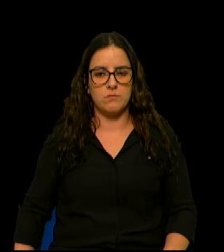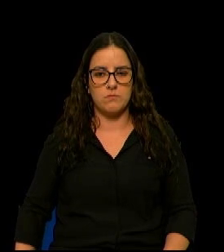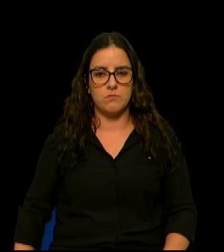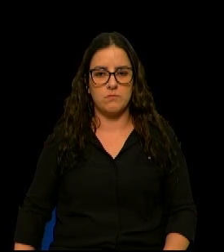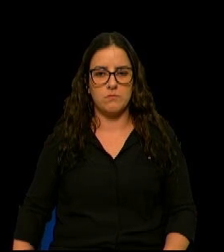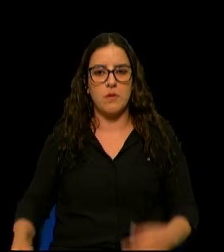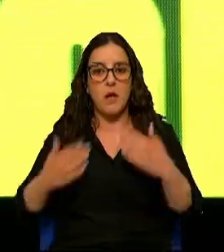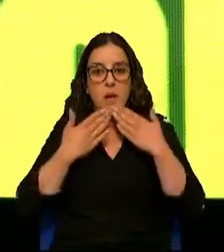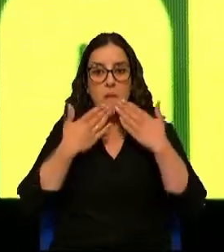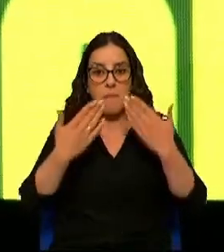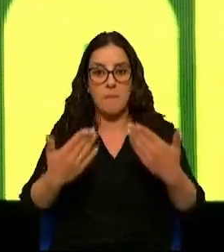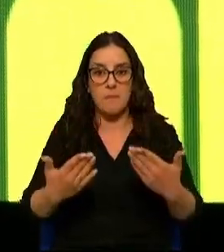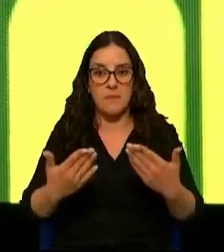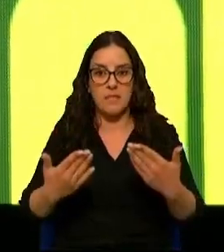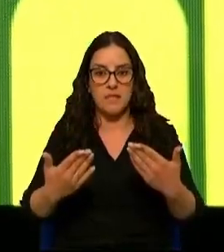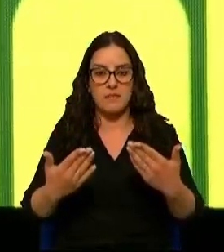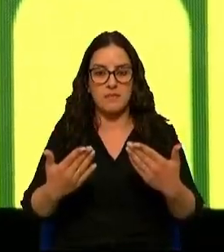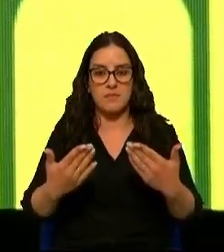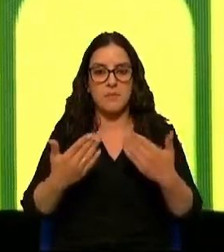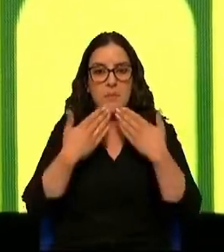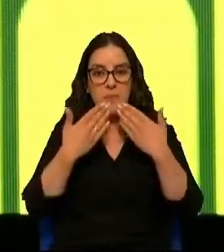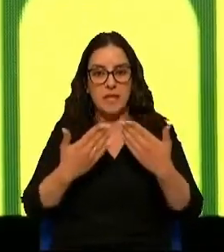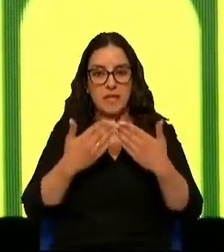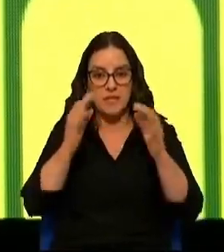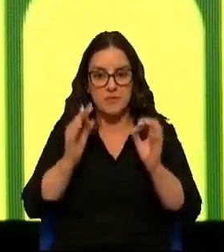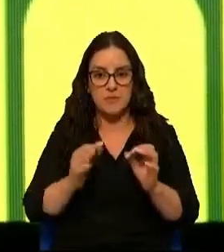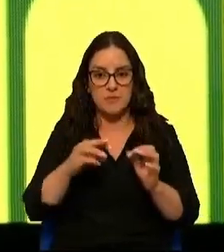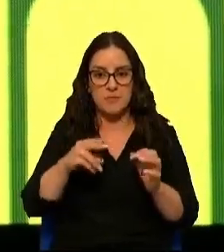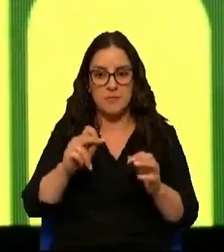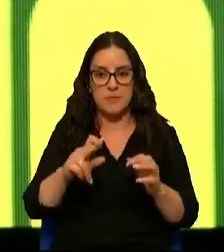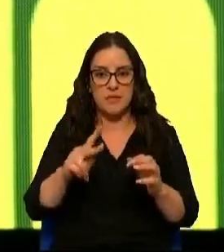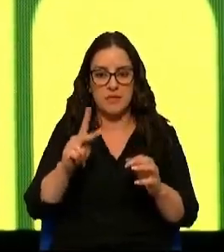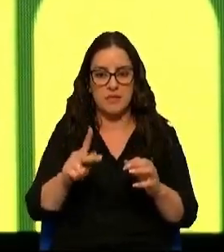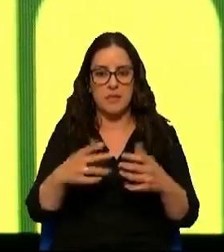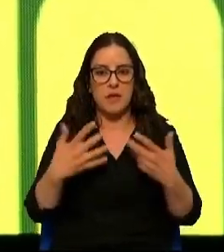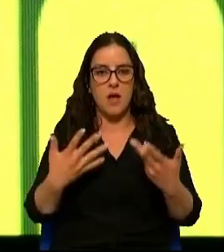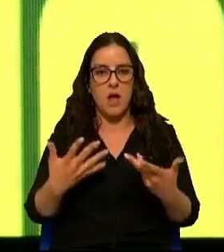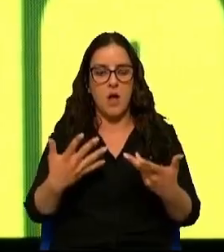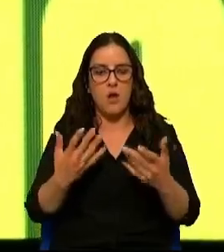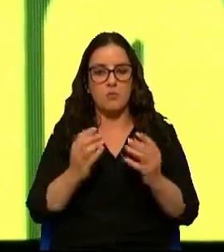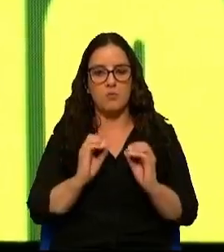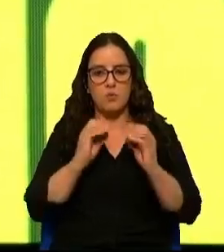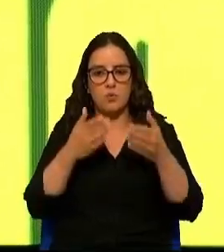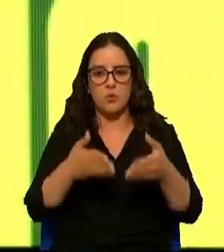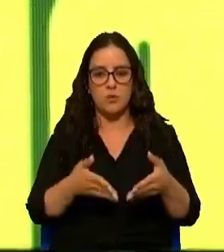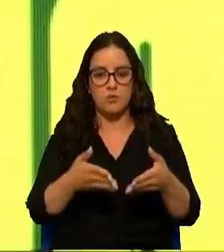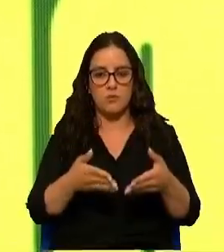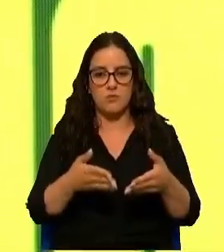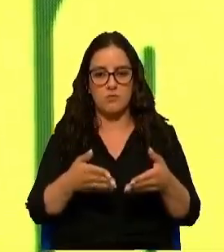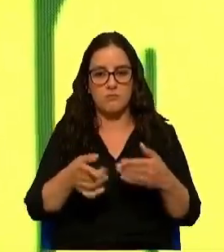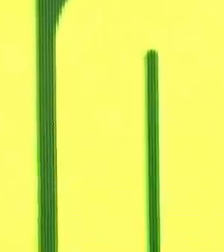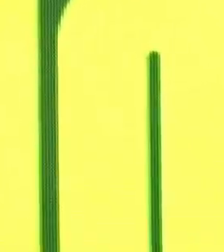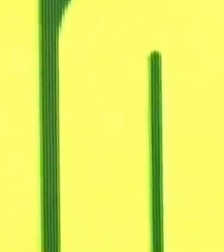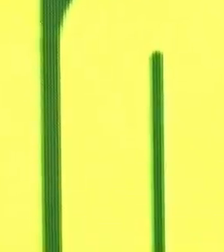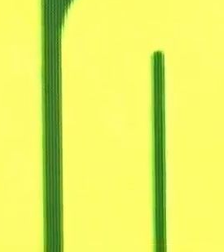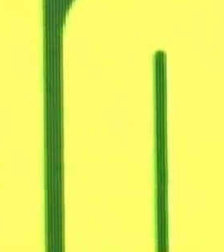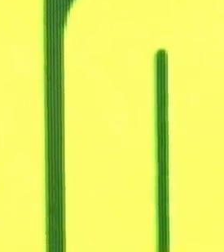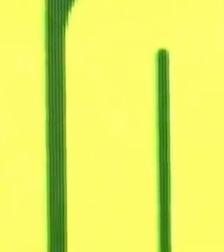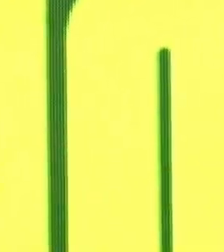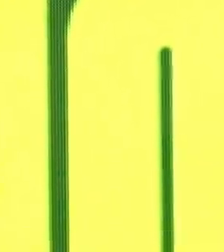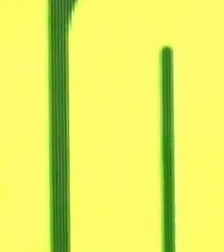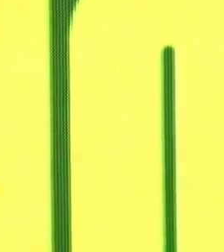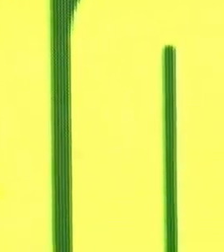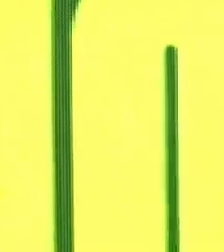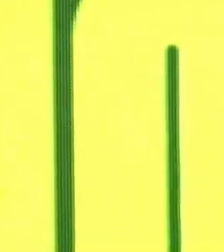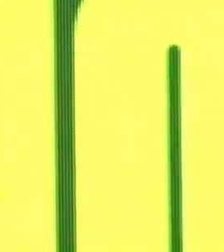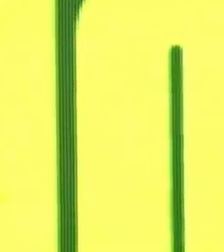Thank you so much. Thank you so much, Mark. E agora, feita esta introdução, seguimos para o debate que vai ser